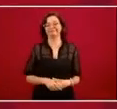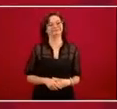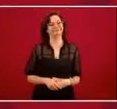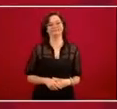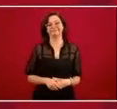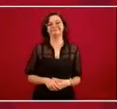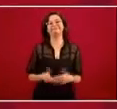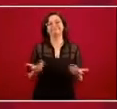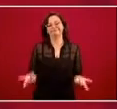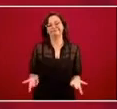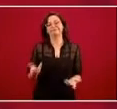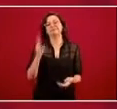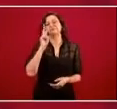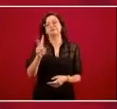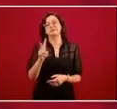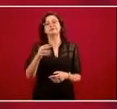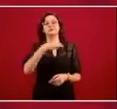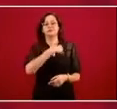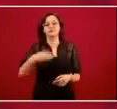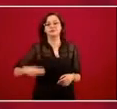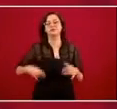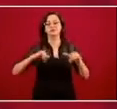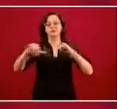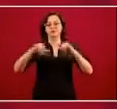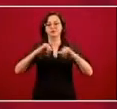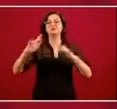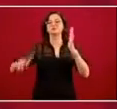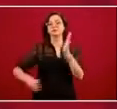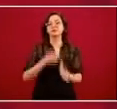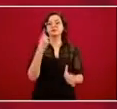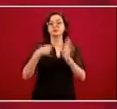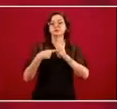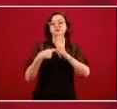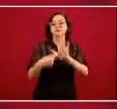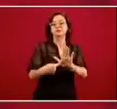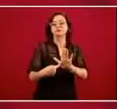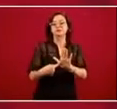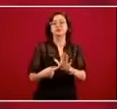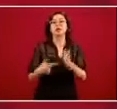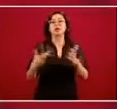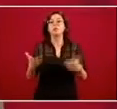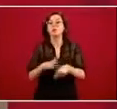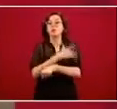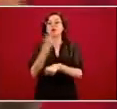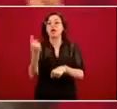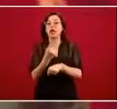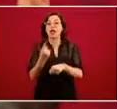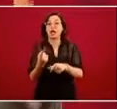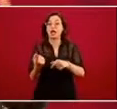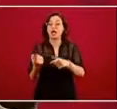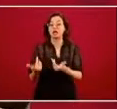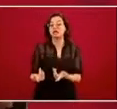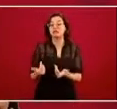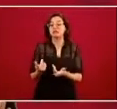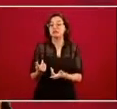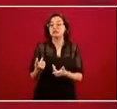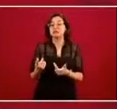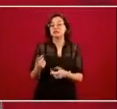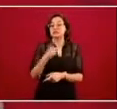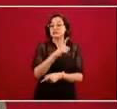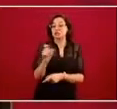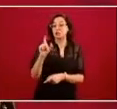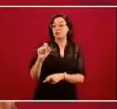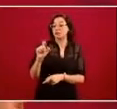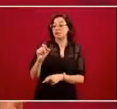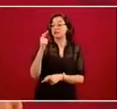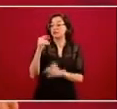unique behavior. As we have been showing in the municipality maps, it is not happening,